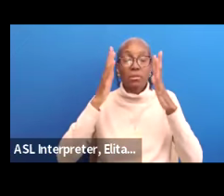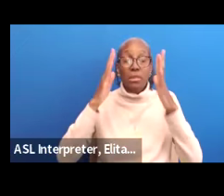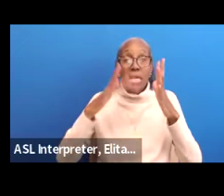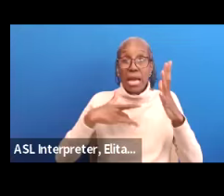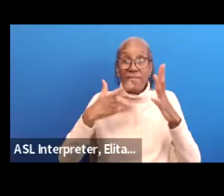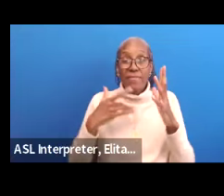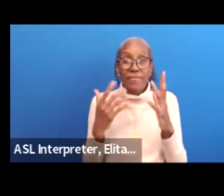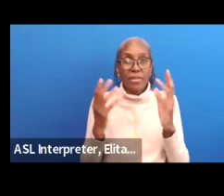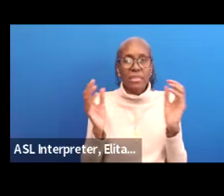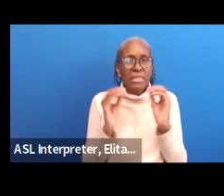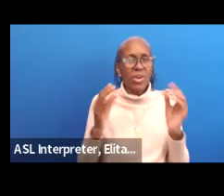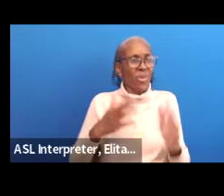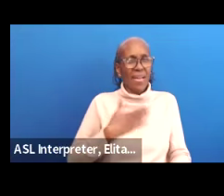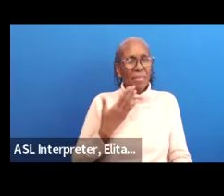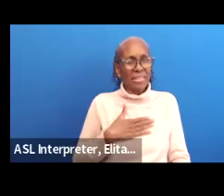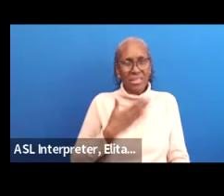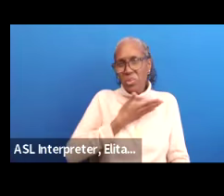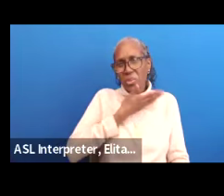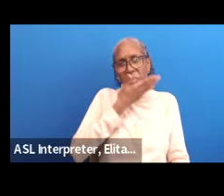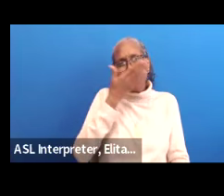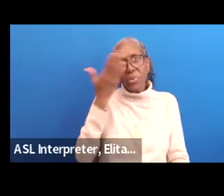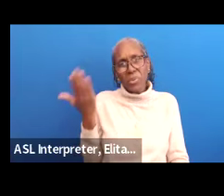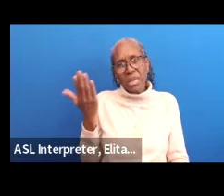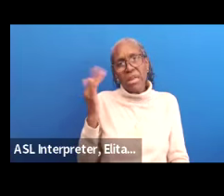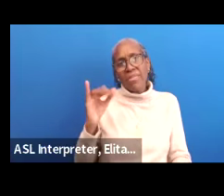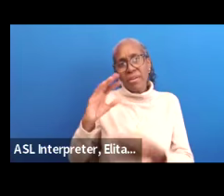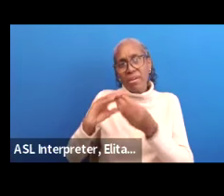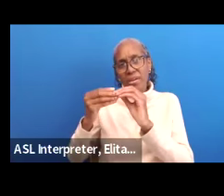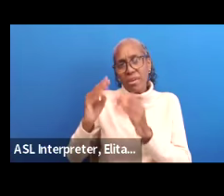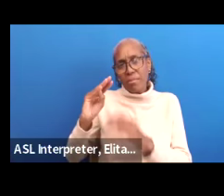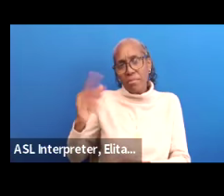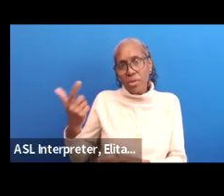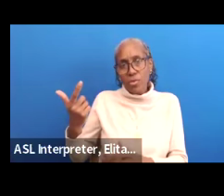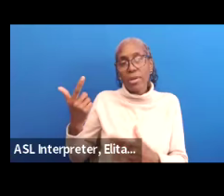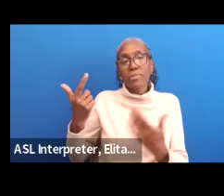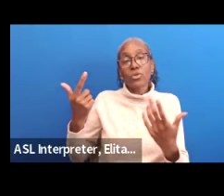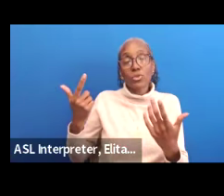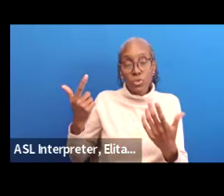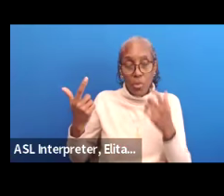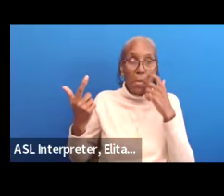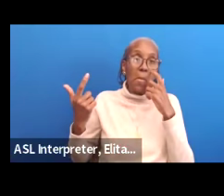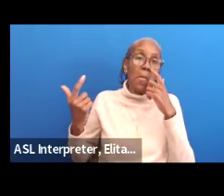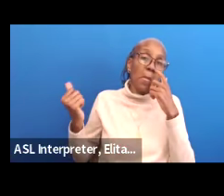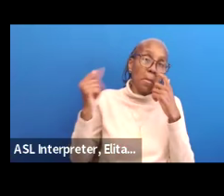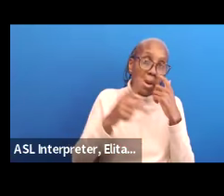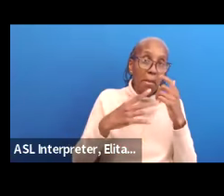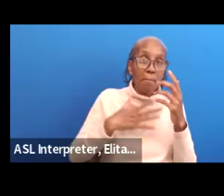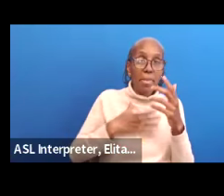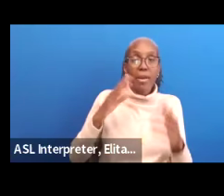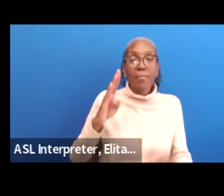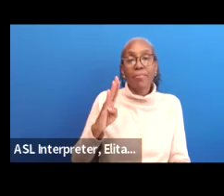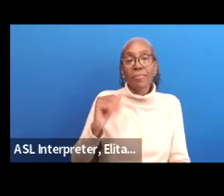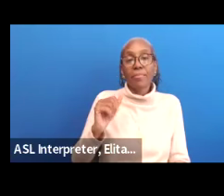feel any happiness at that dose. So once I got my baclofen pump,